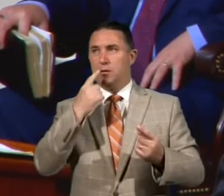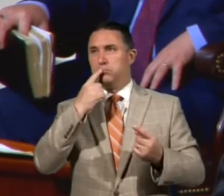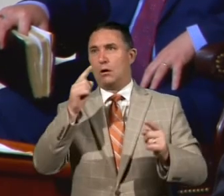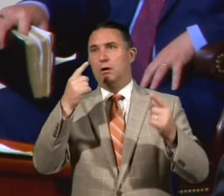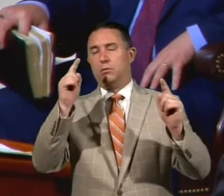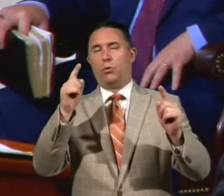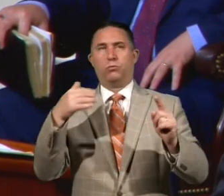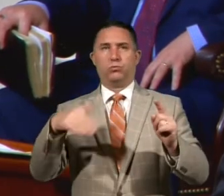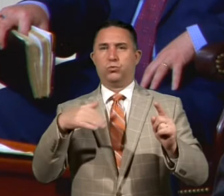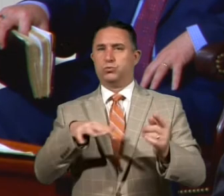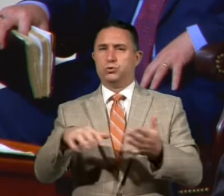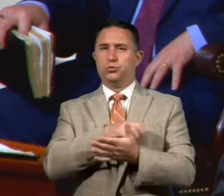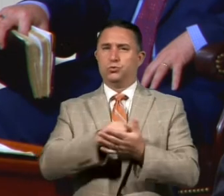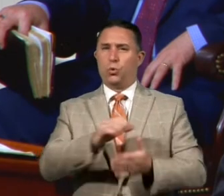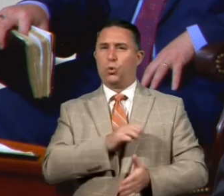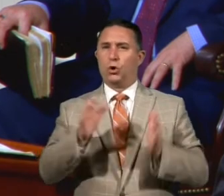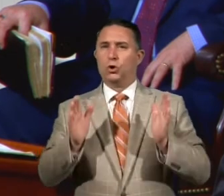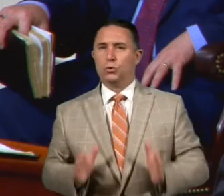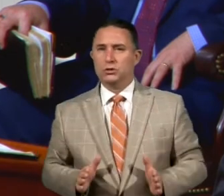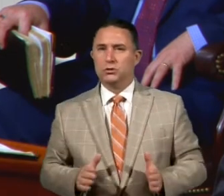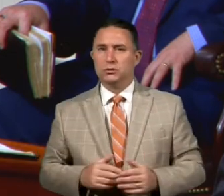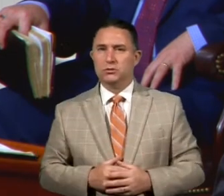prosperity."